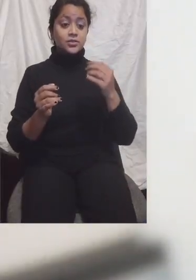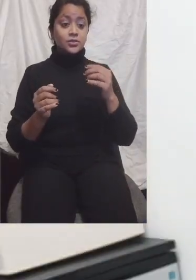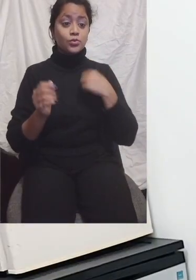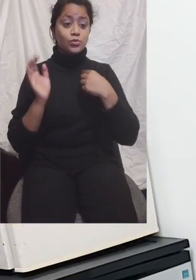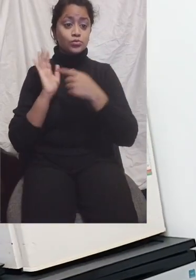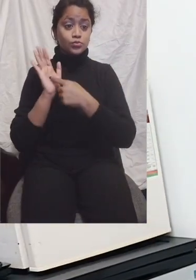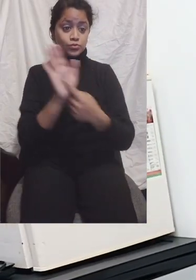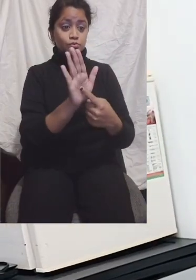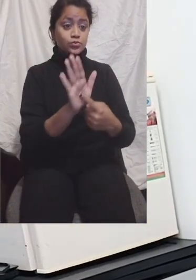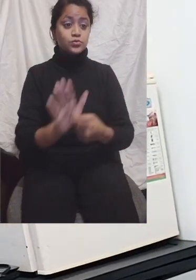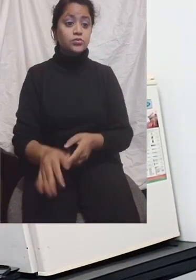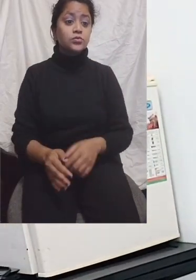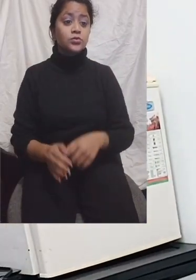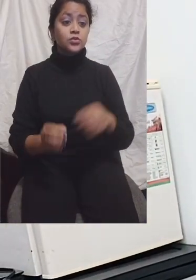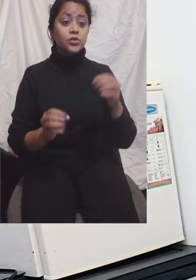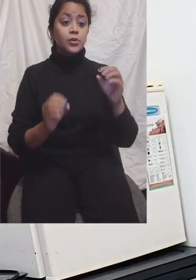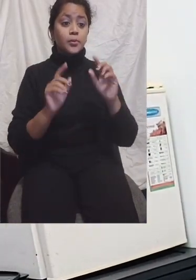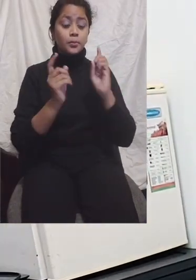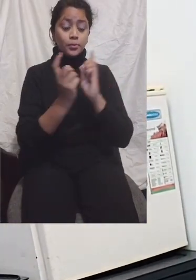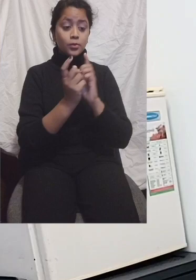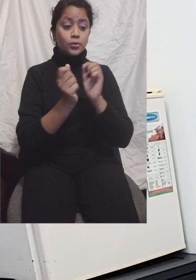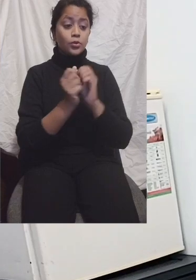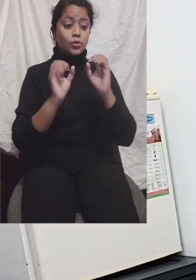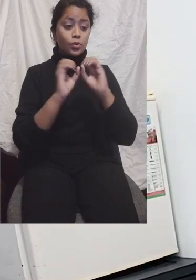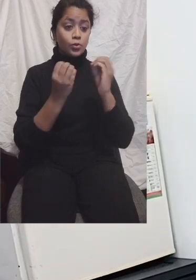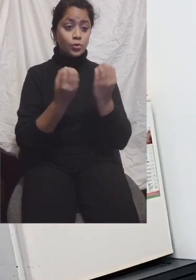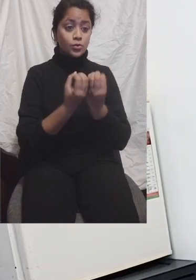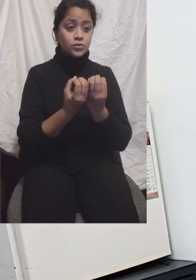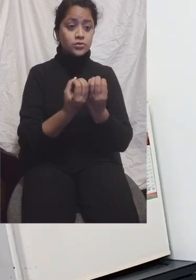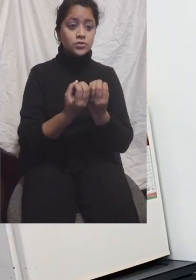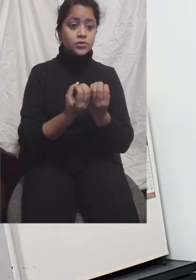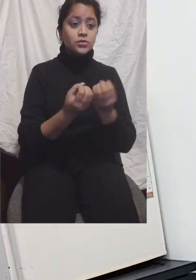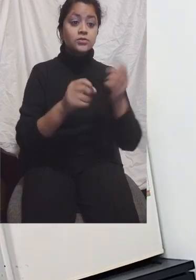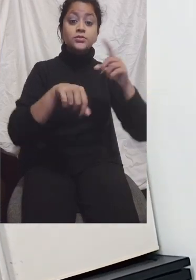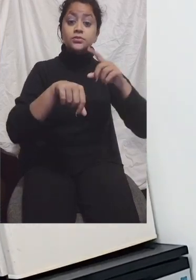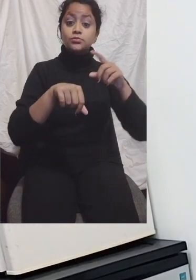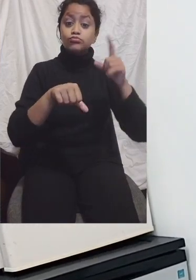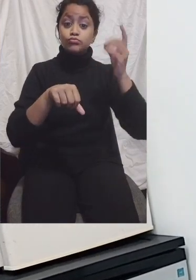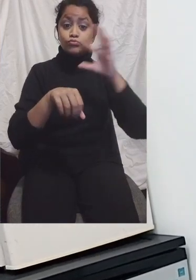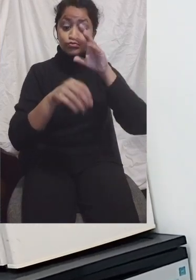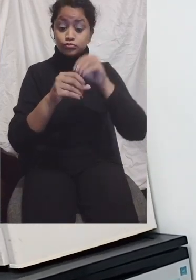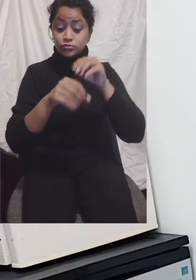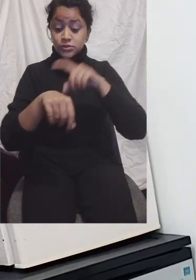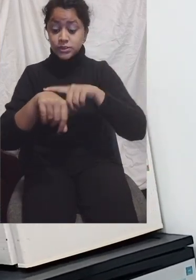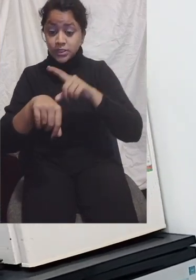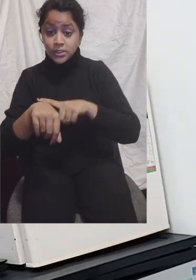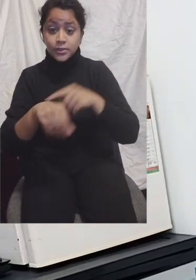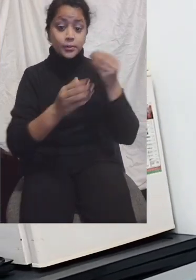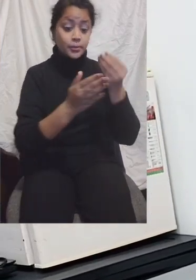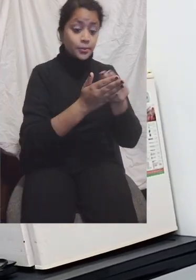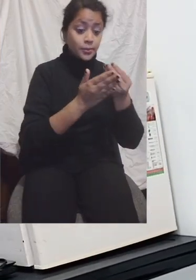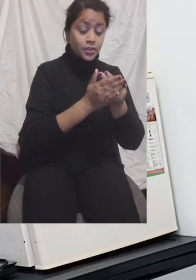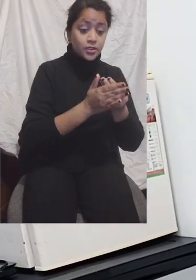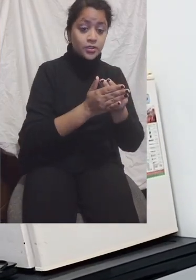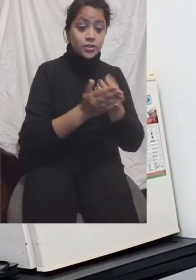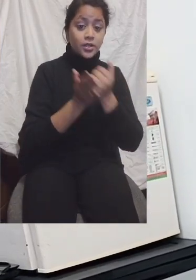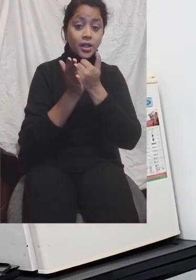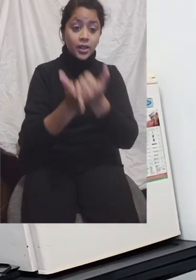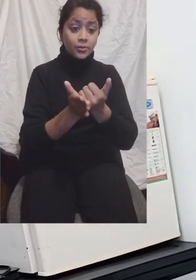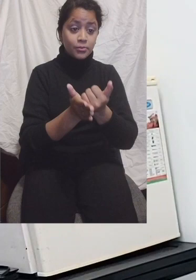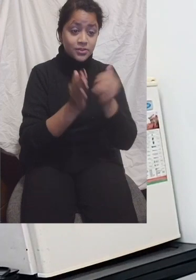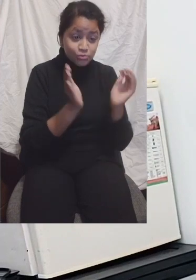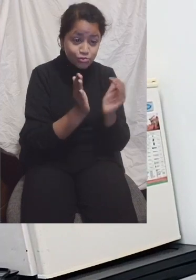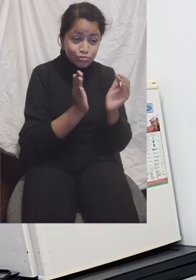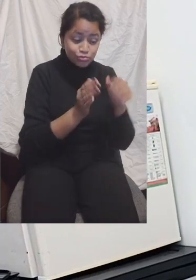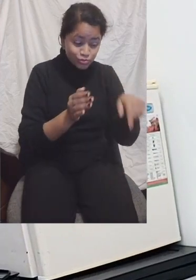On today's documentary, we'll be meeting with the organizations that put their time and money